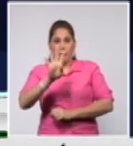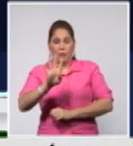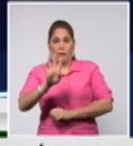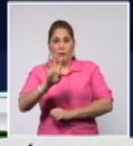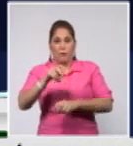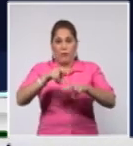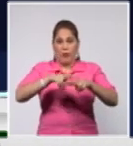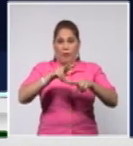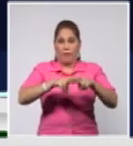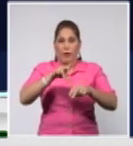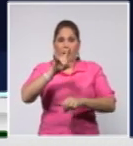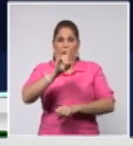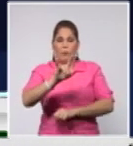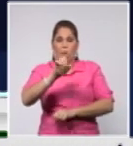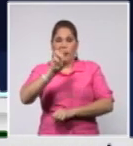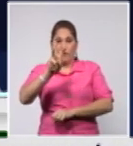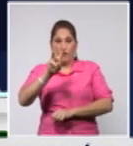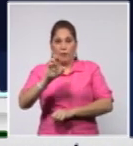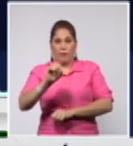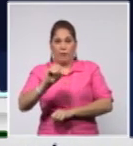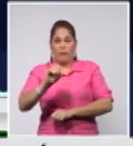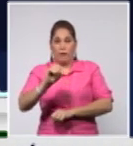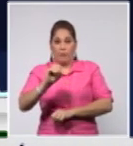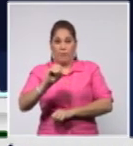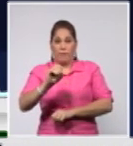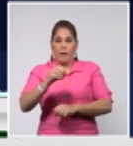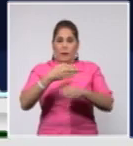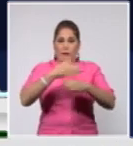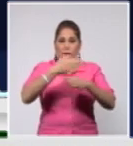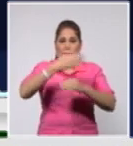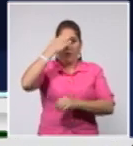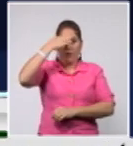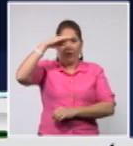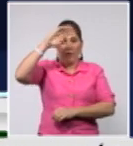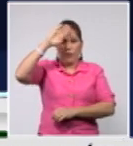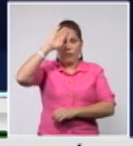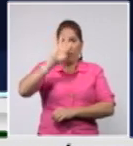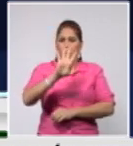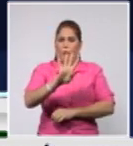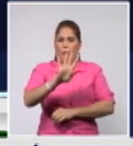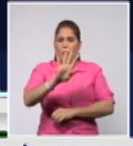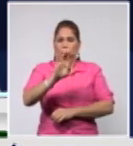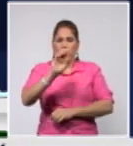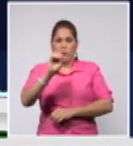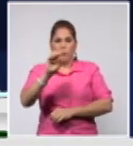930 in Havana's, 404 in Santiago de Cuba's,